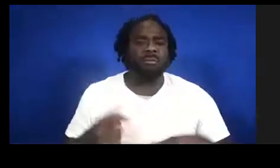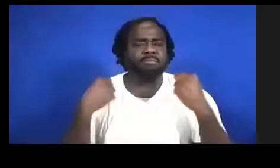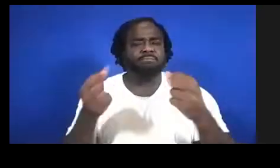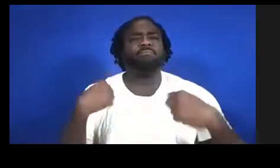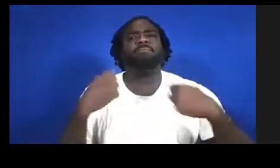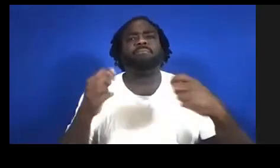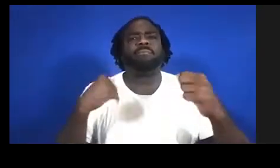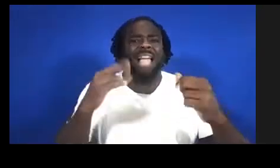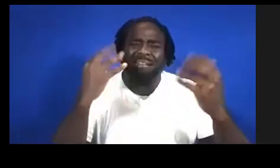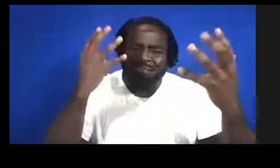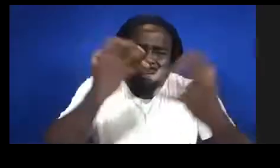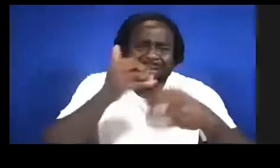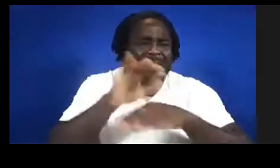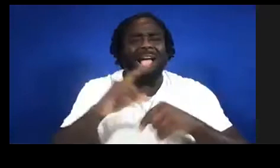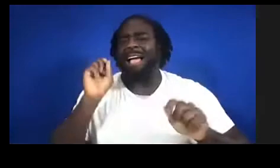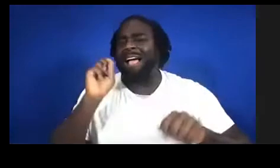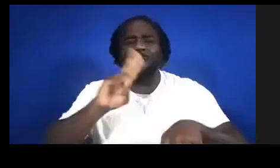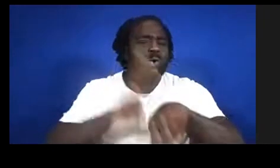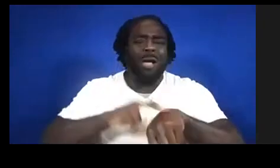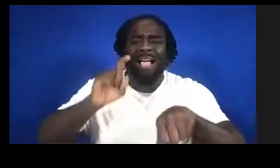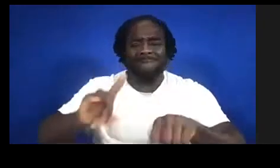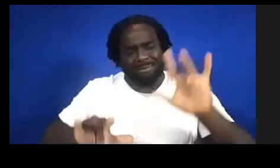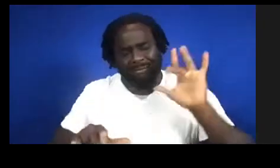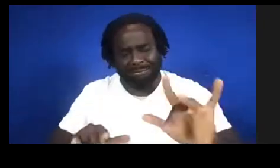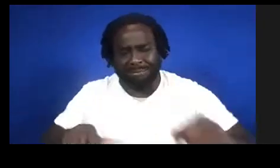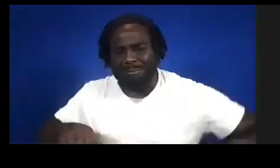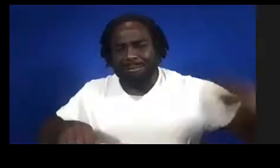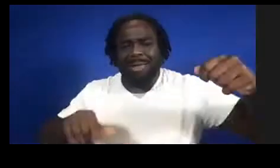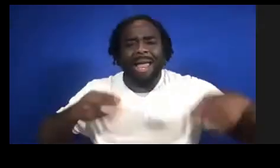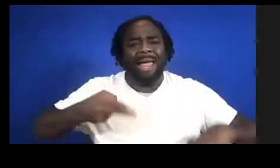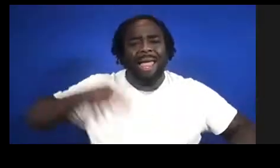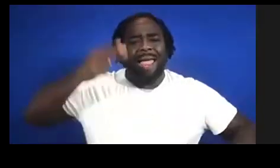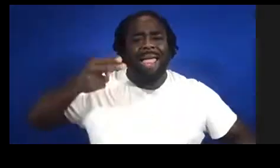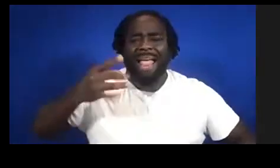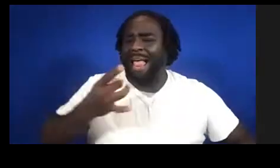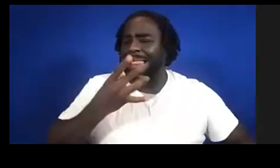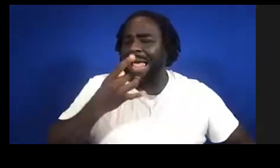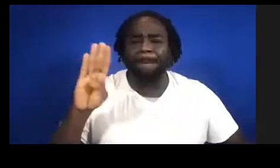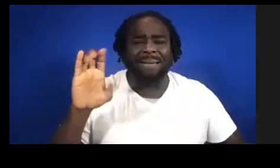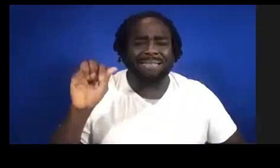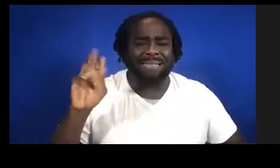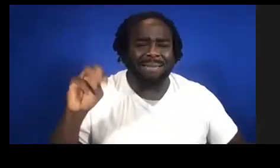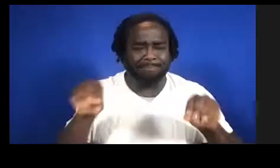I'm gonna tell y'all a real story. I ain't making this up. It's late at night.